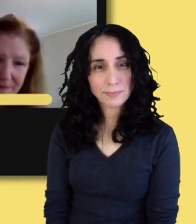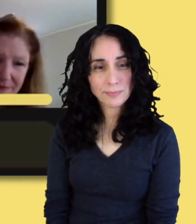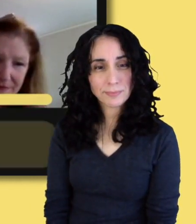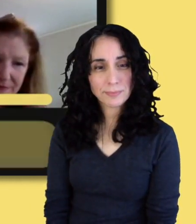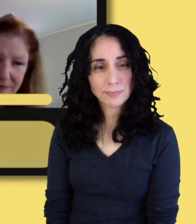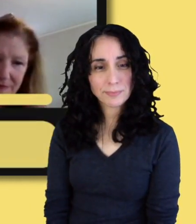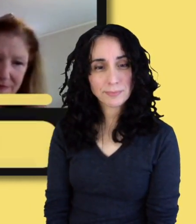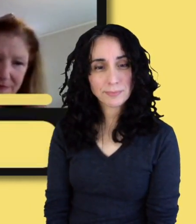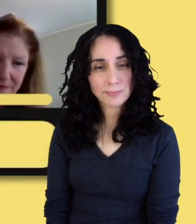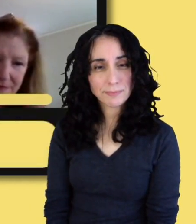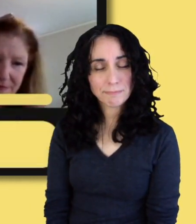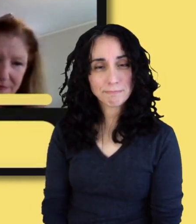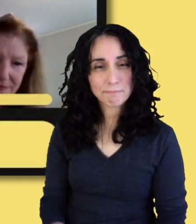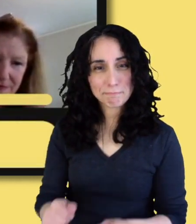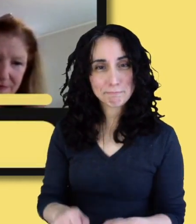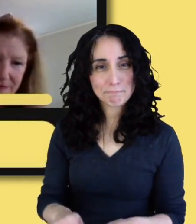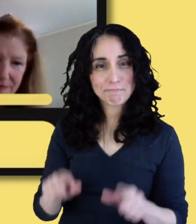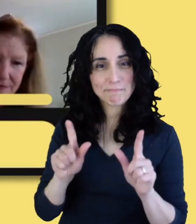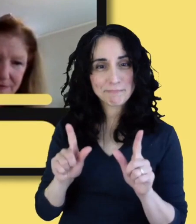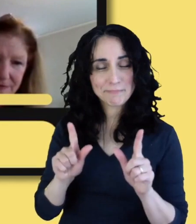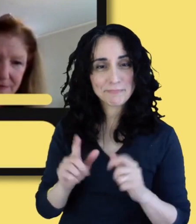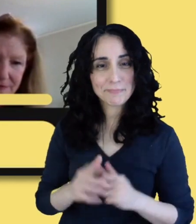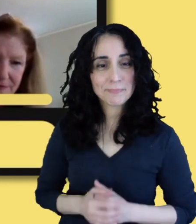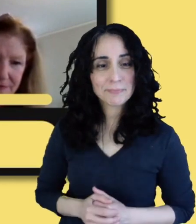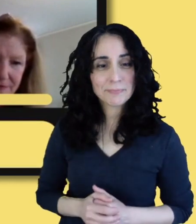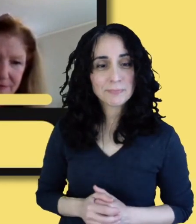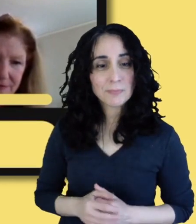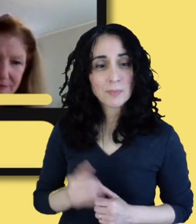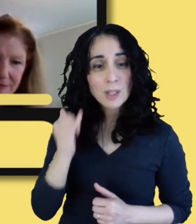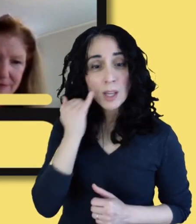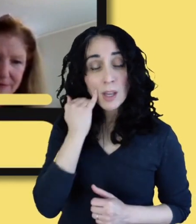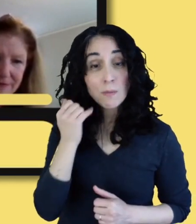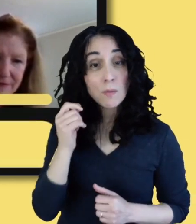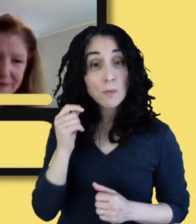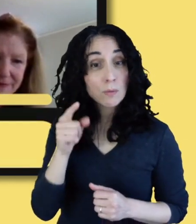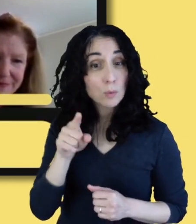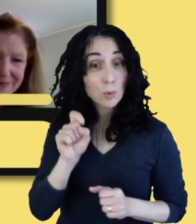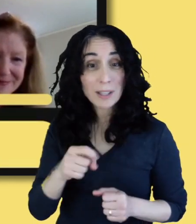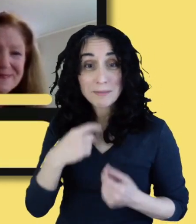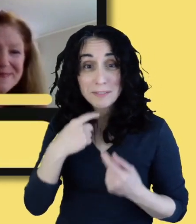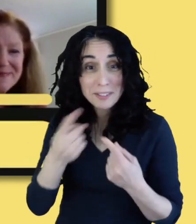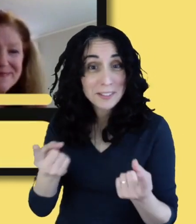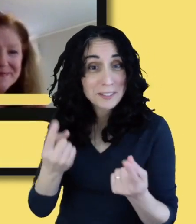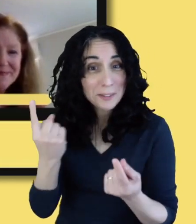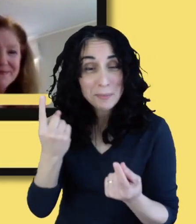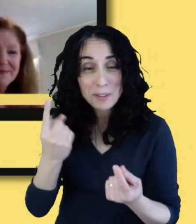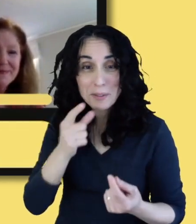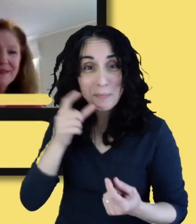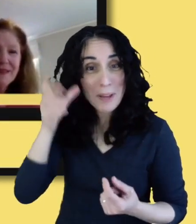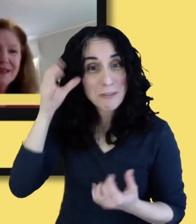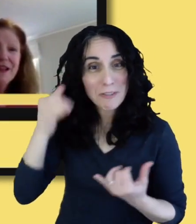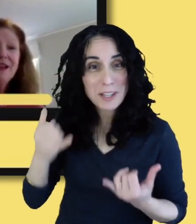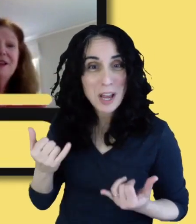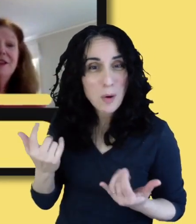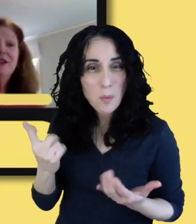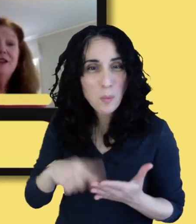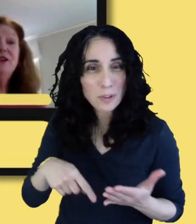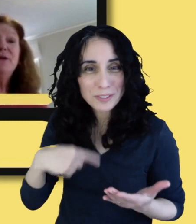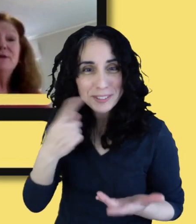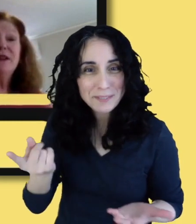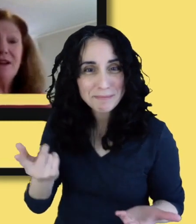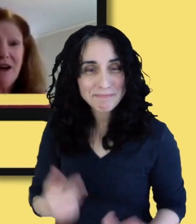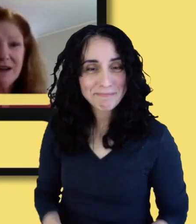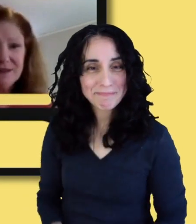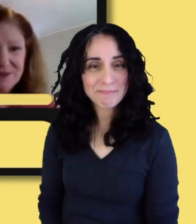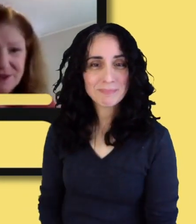So let me have it pulled up on the screen. If you could say anything to parents right now, what would it be during this time? You